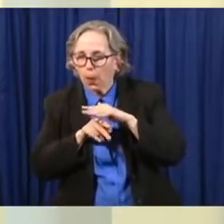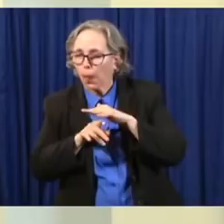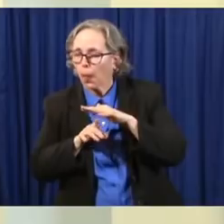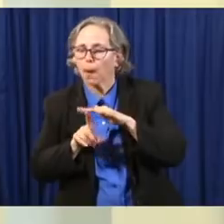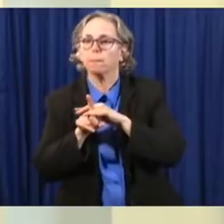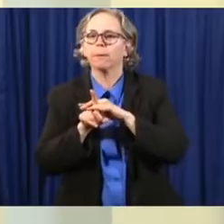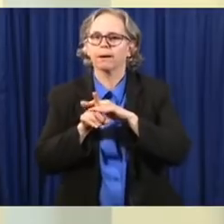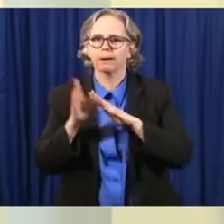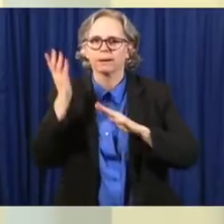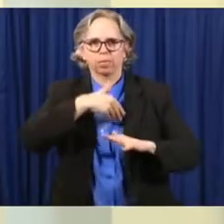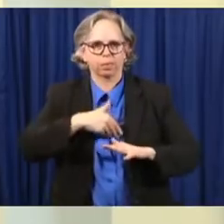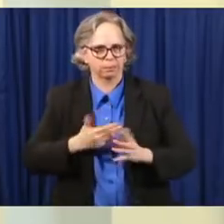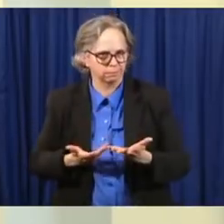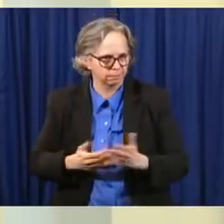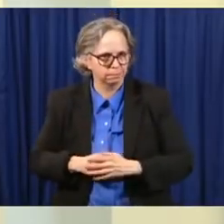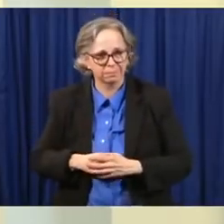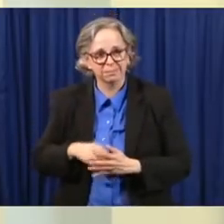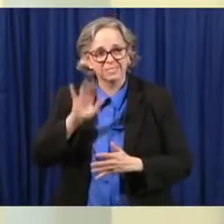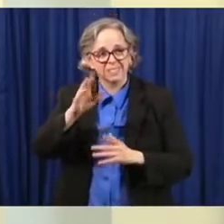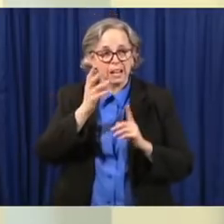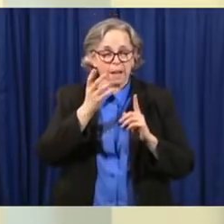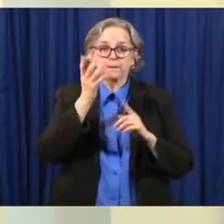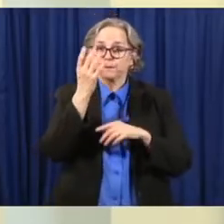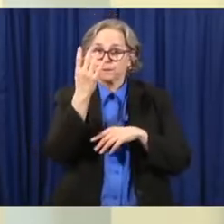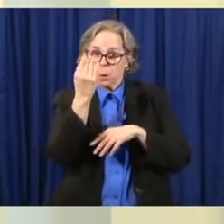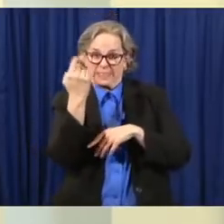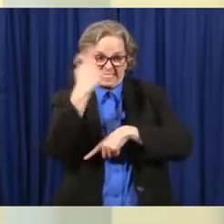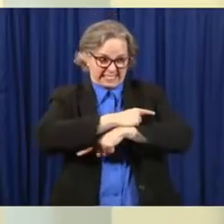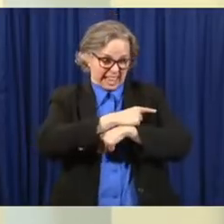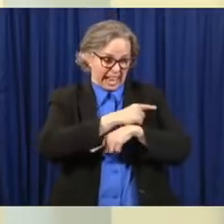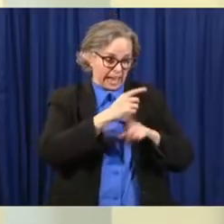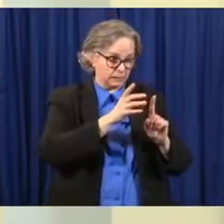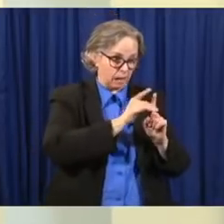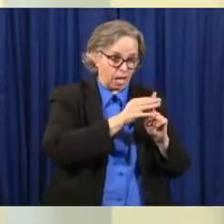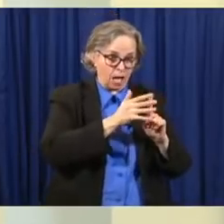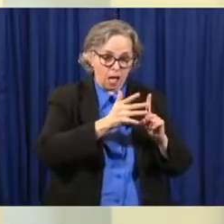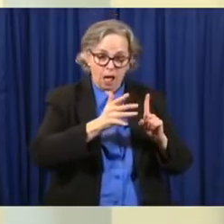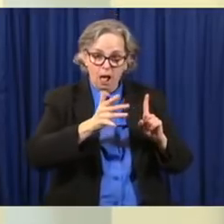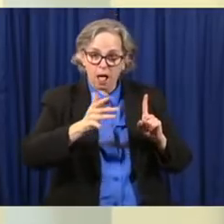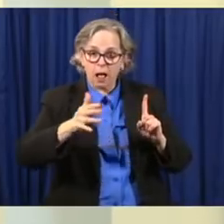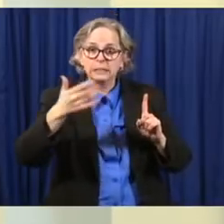So it is a very infectious disease and very deadly.